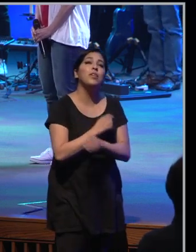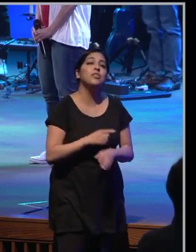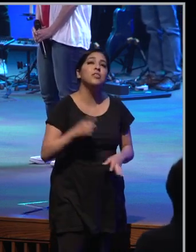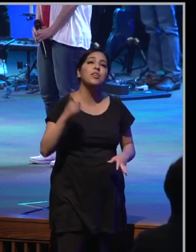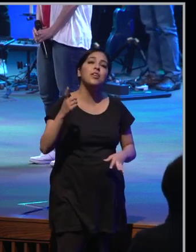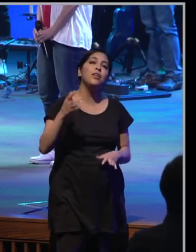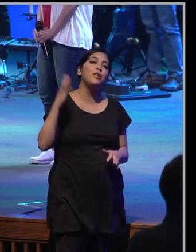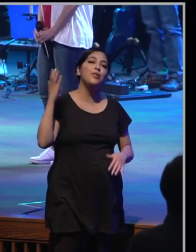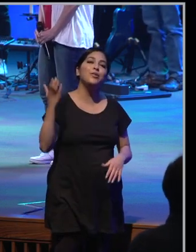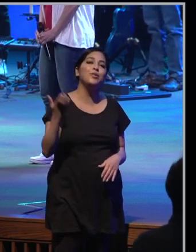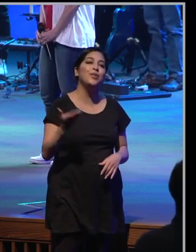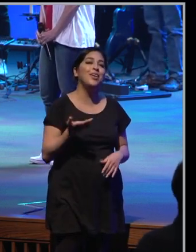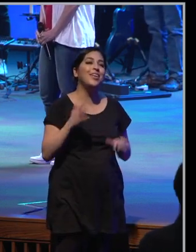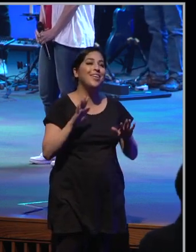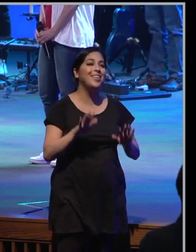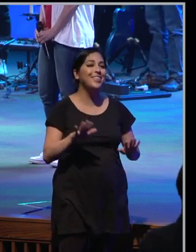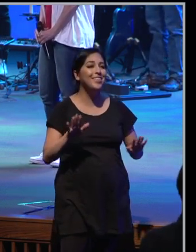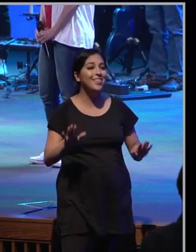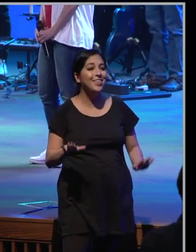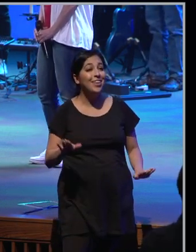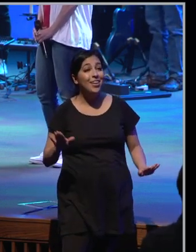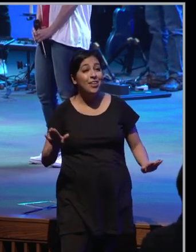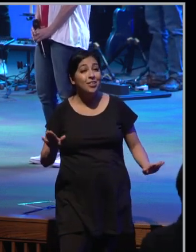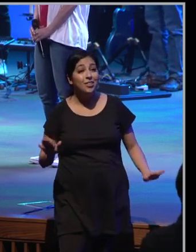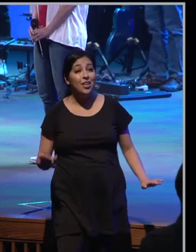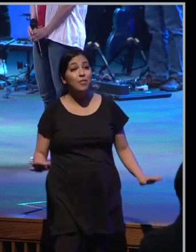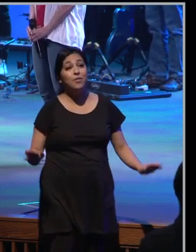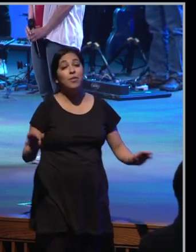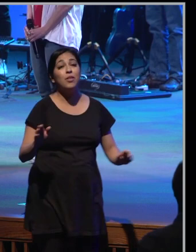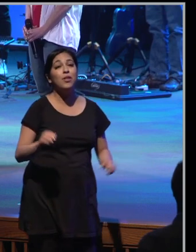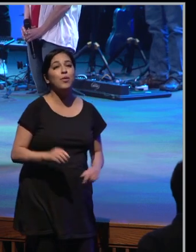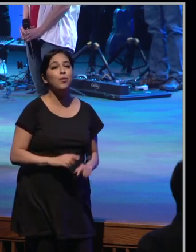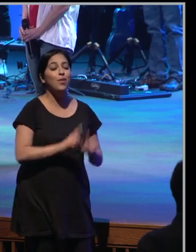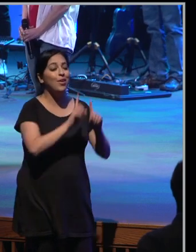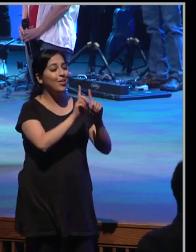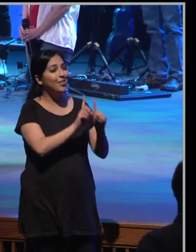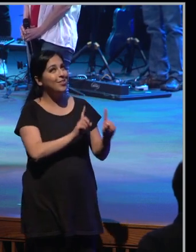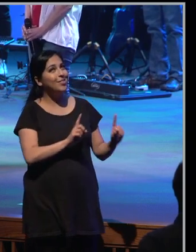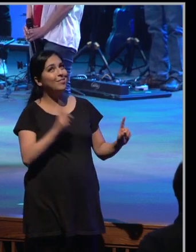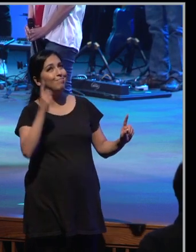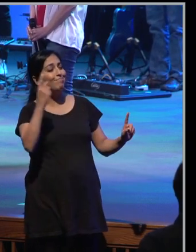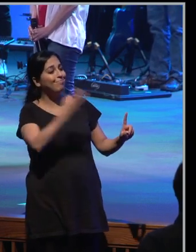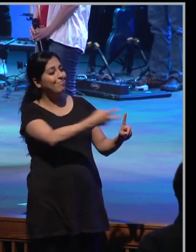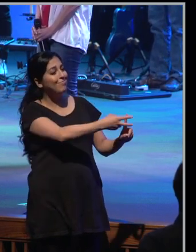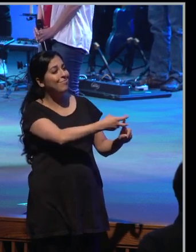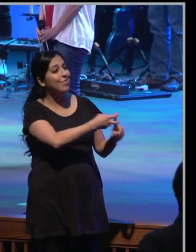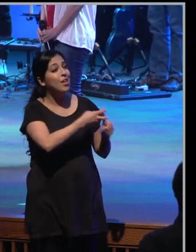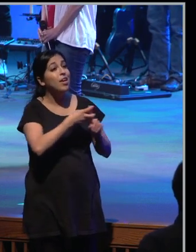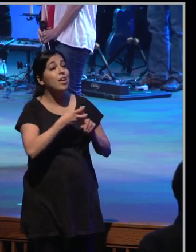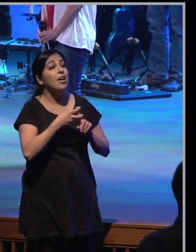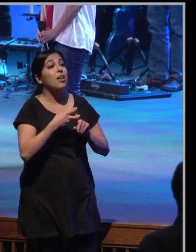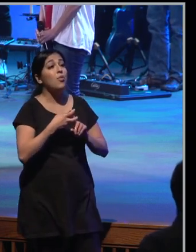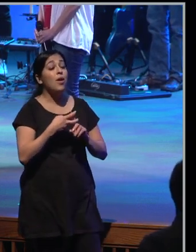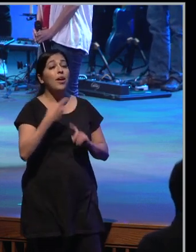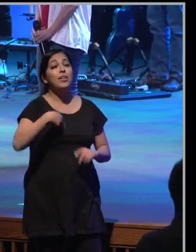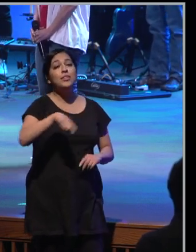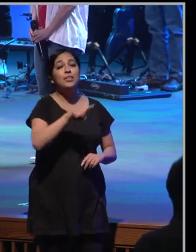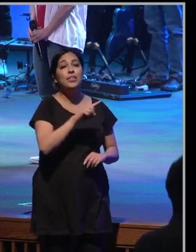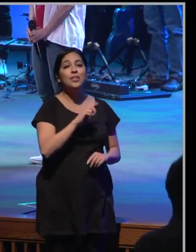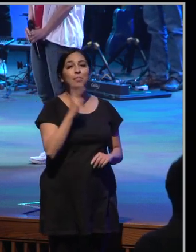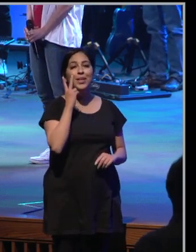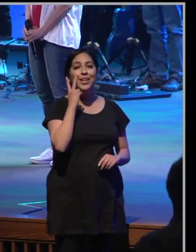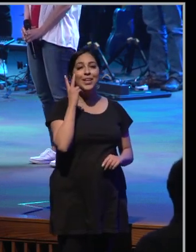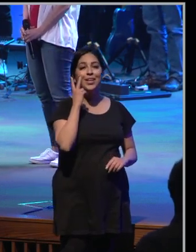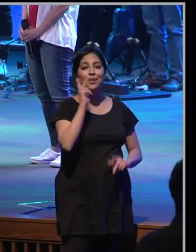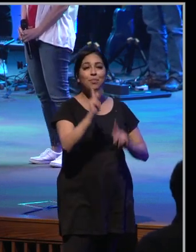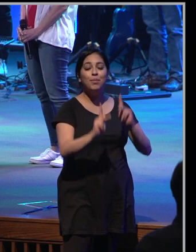welcome the children. You stop for the word. We want to see